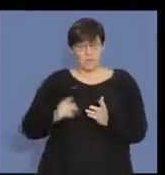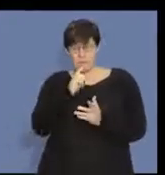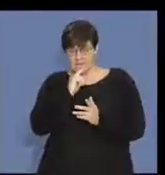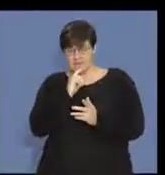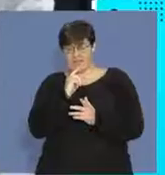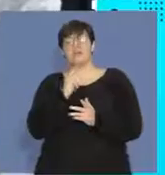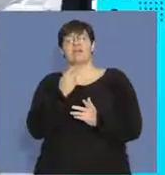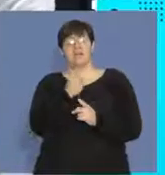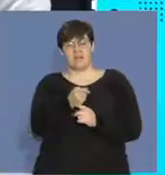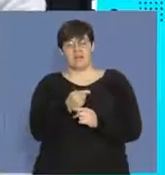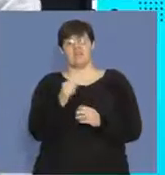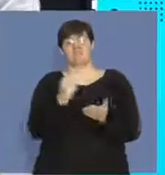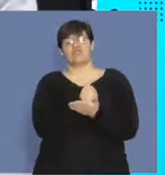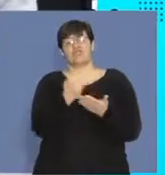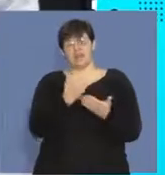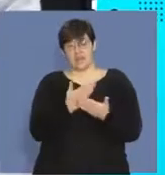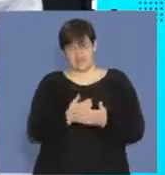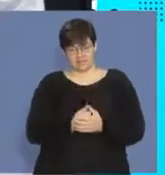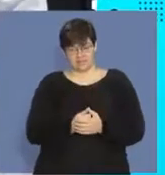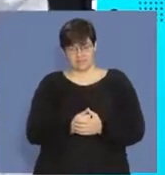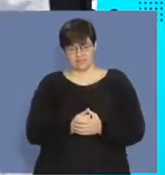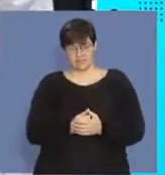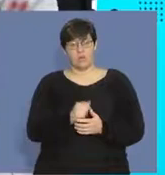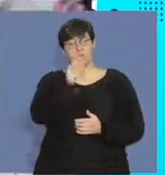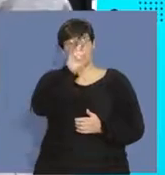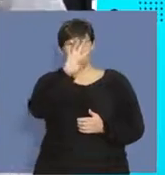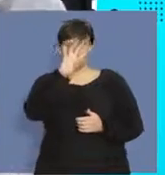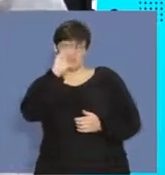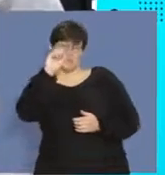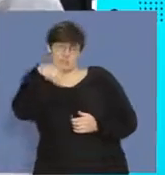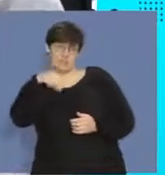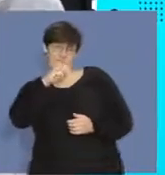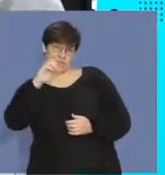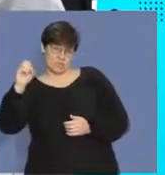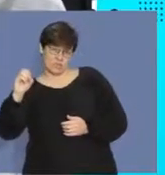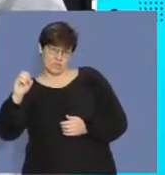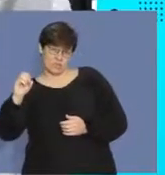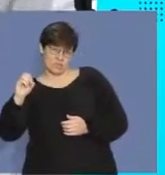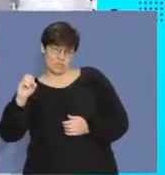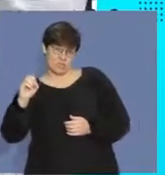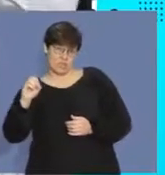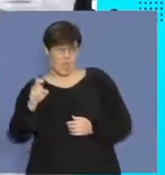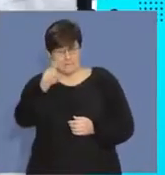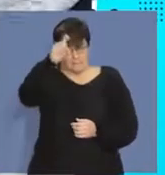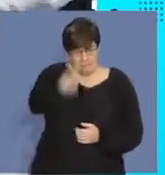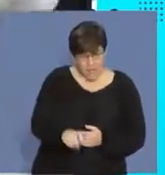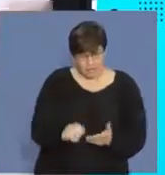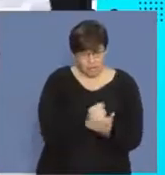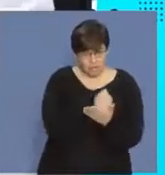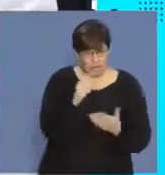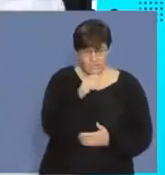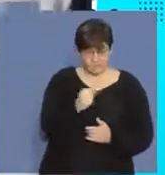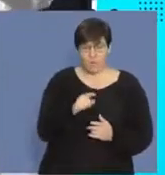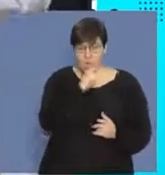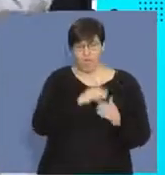again. Because the business had a turnover of 240,000 Rand, it's not